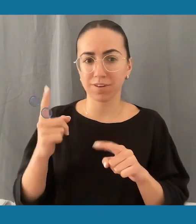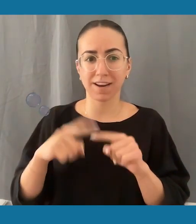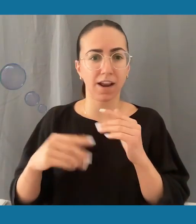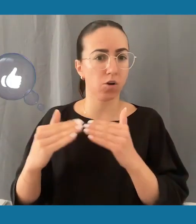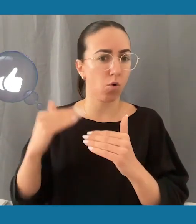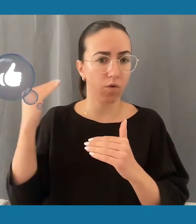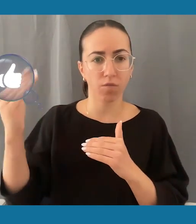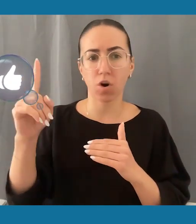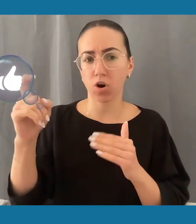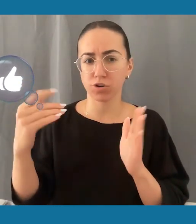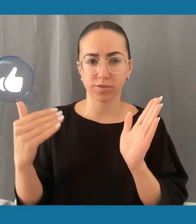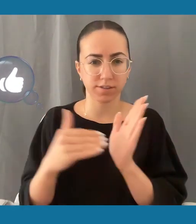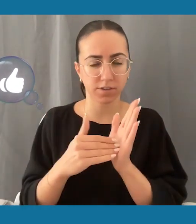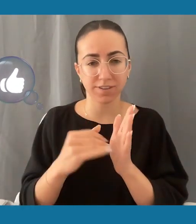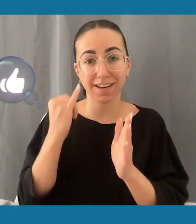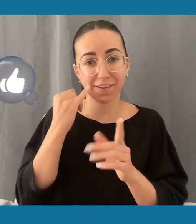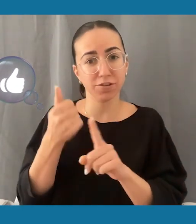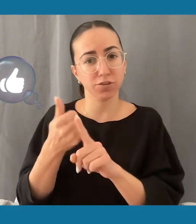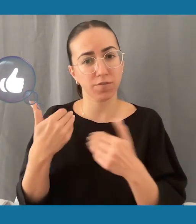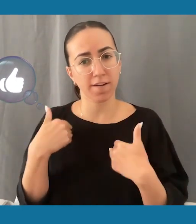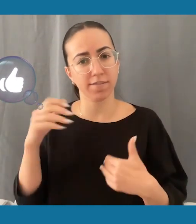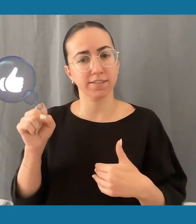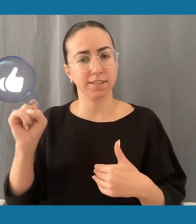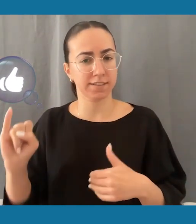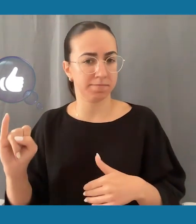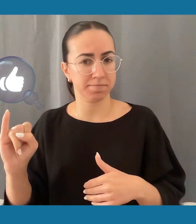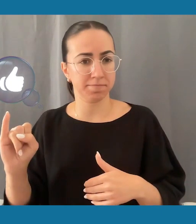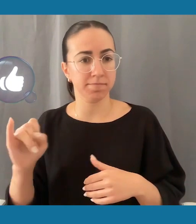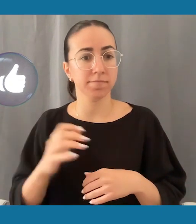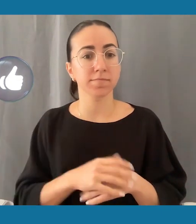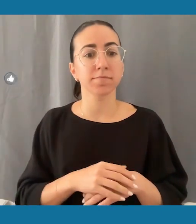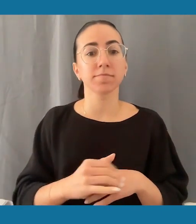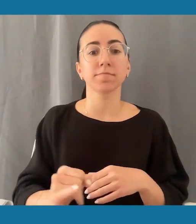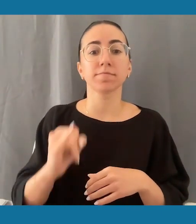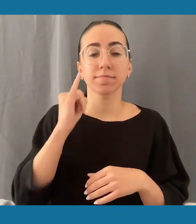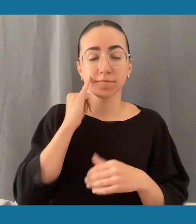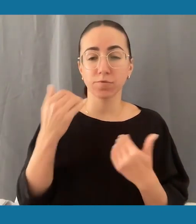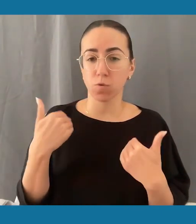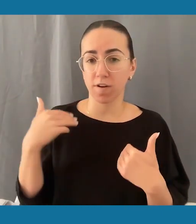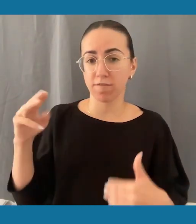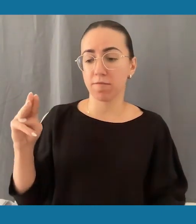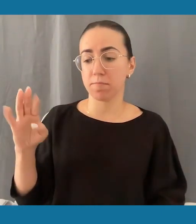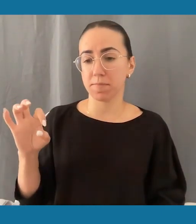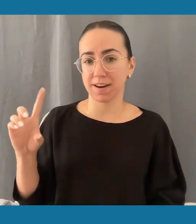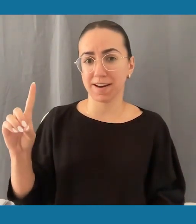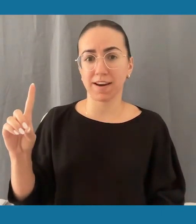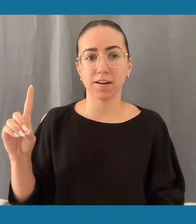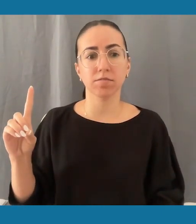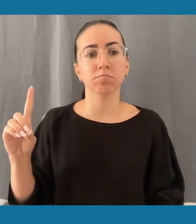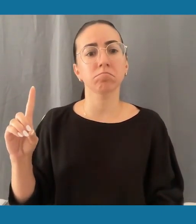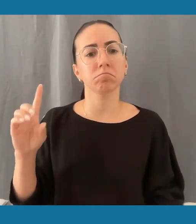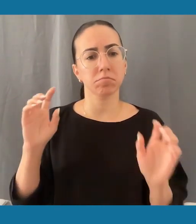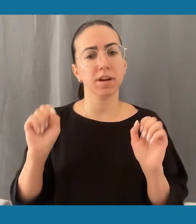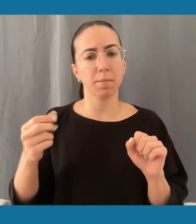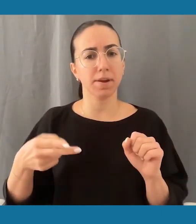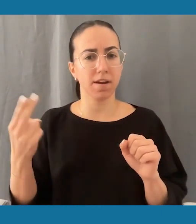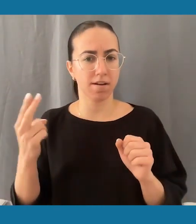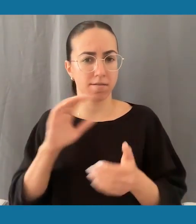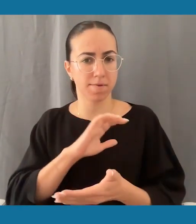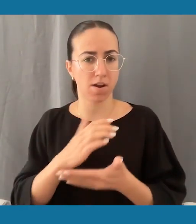on SSI. If you're on Medicaid, it's a much higher amount. You can use